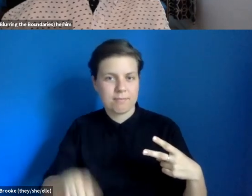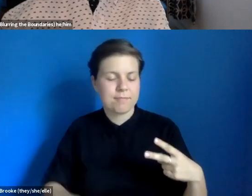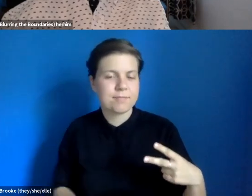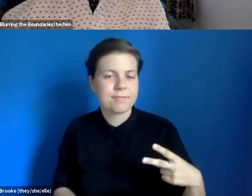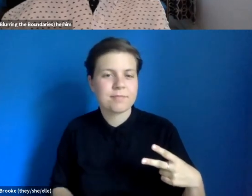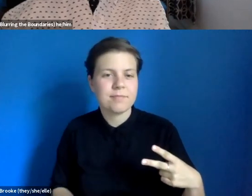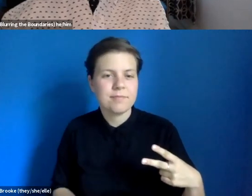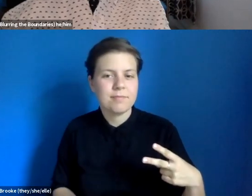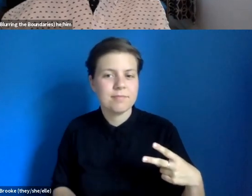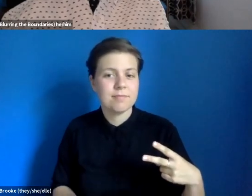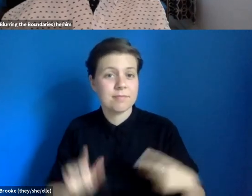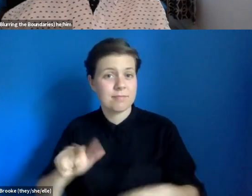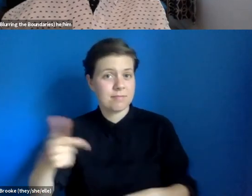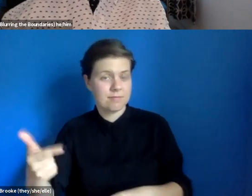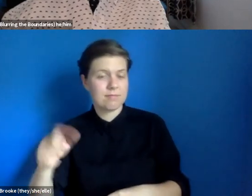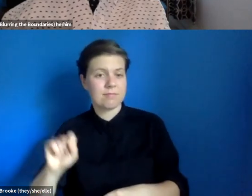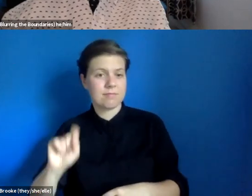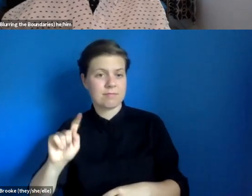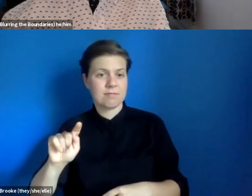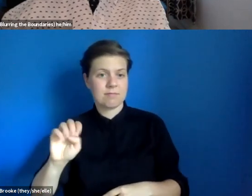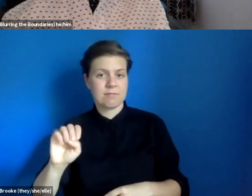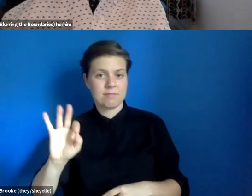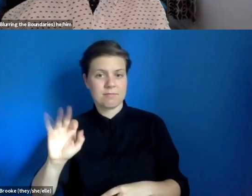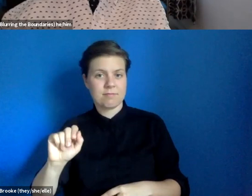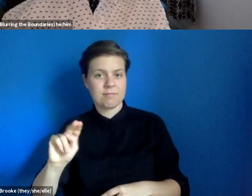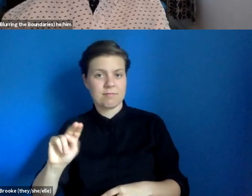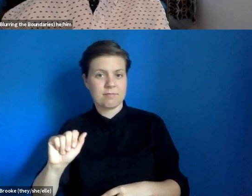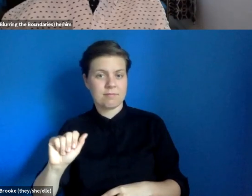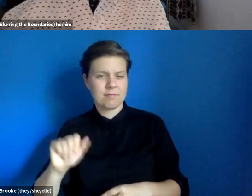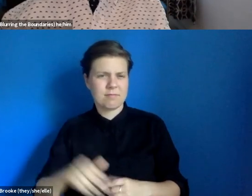Stefana, do you, can you think of anybody? I think